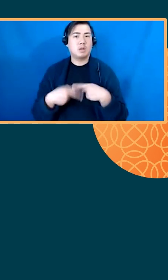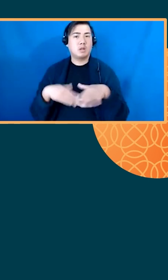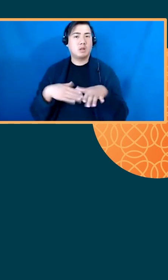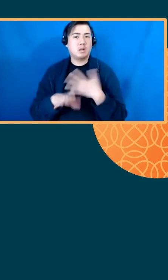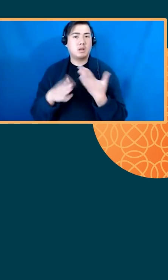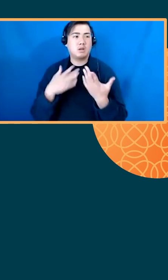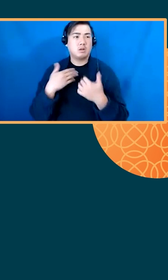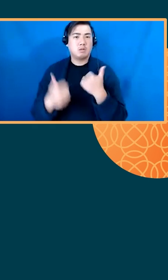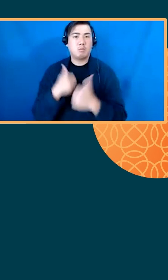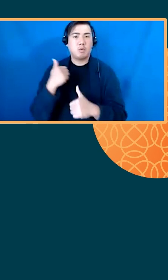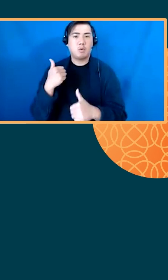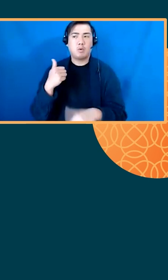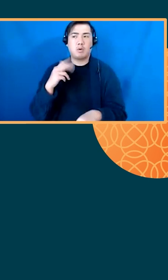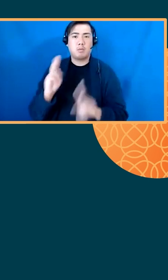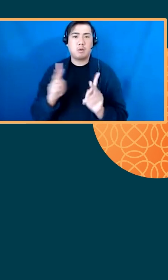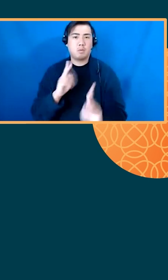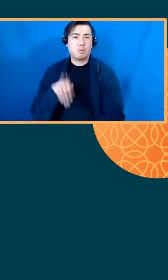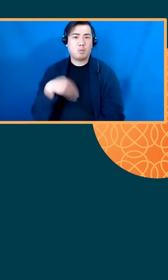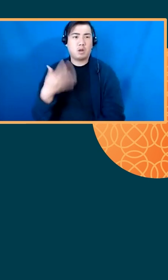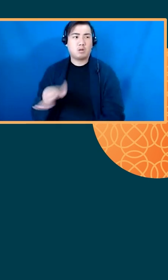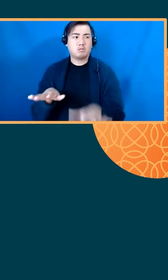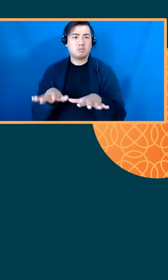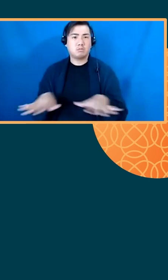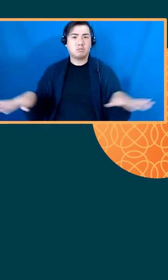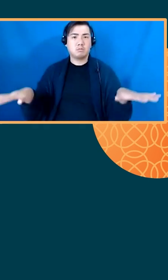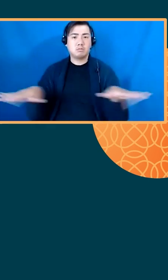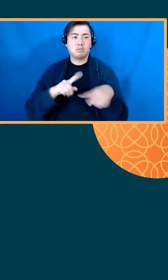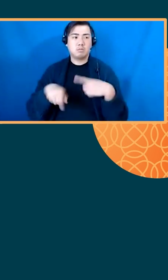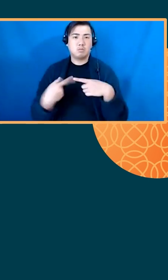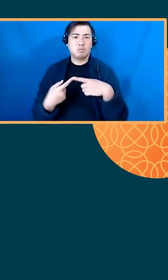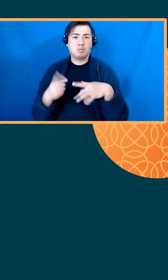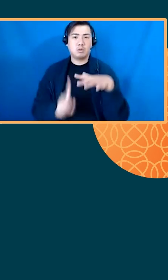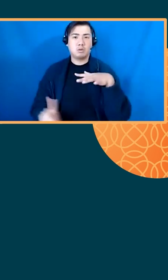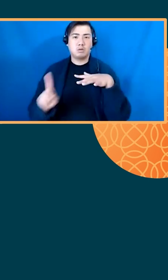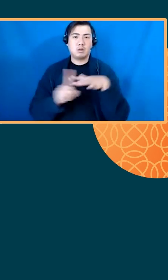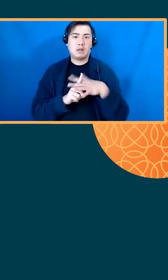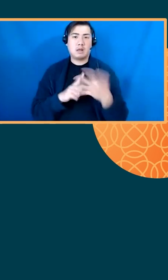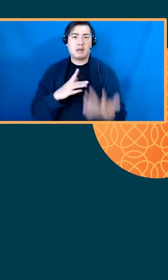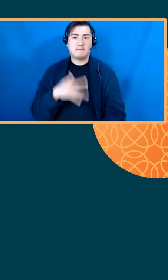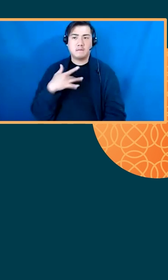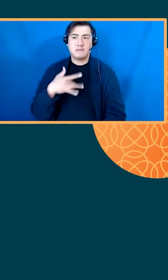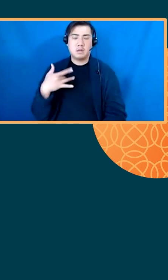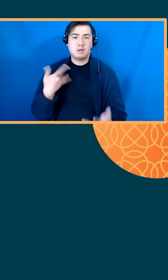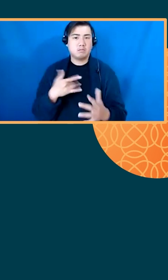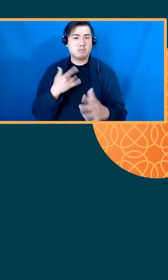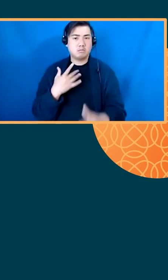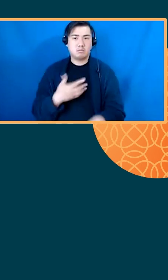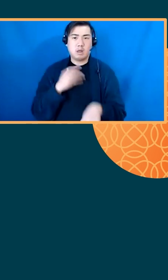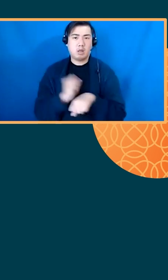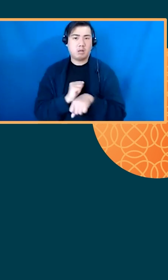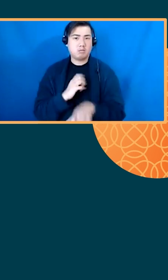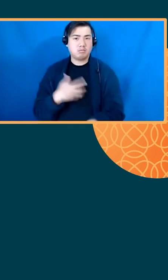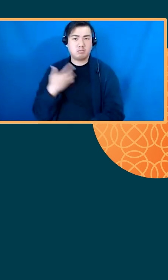environments and actually feel like I have a voice that isn't trying to